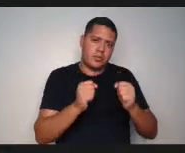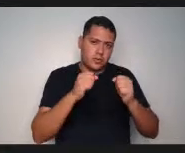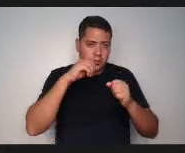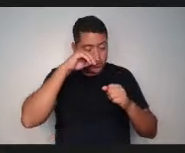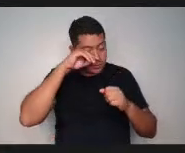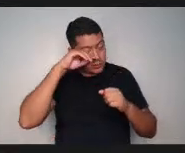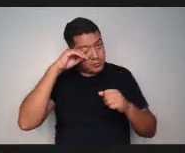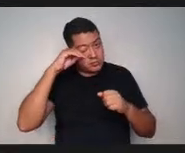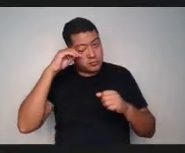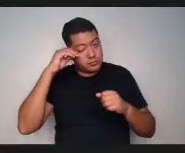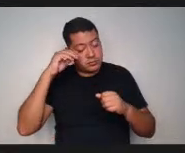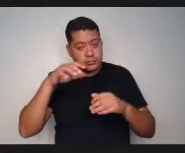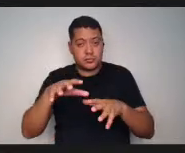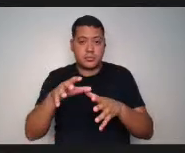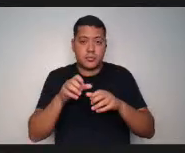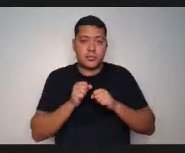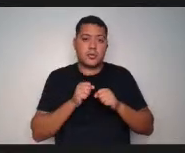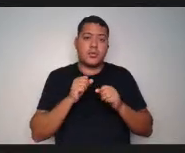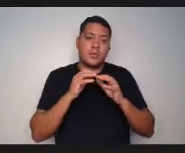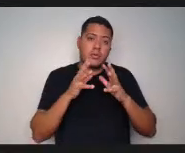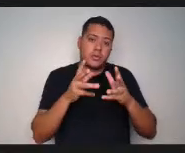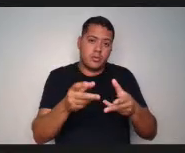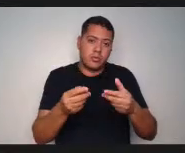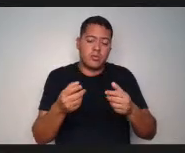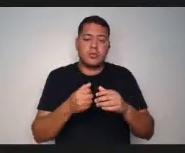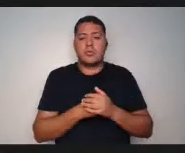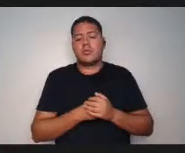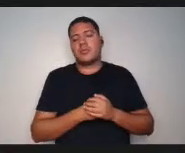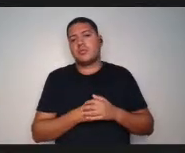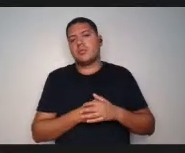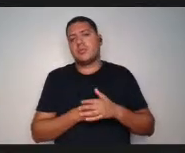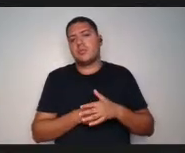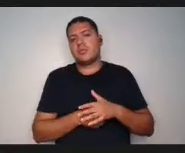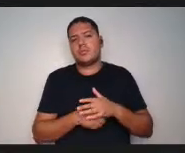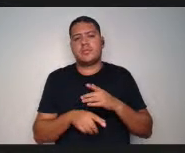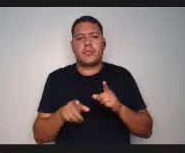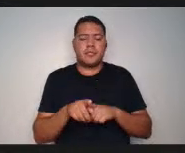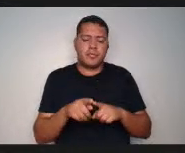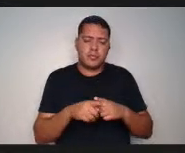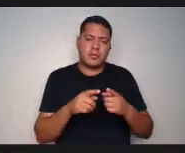stressors, and those are compared to national data as well.